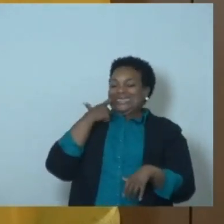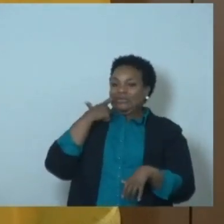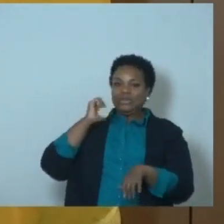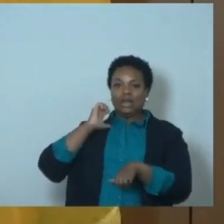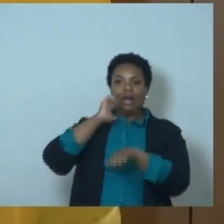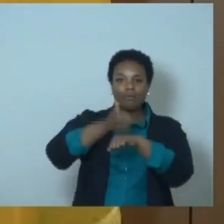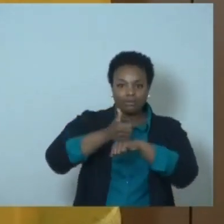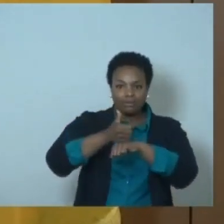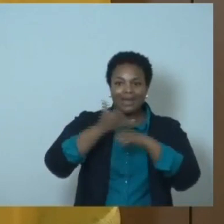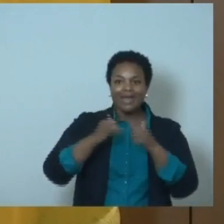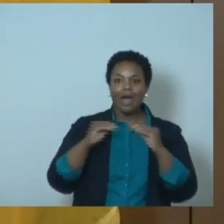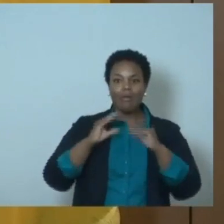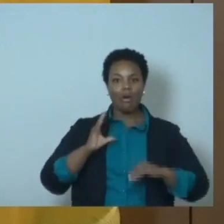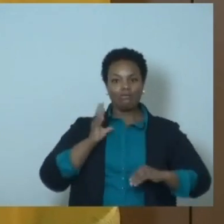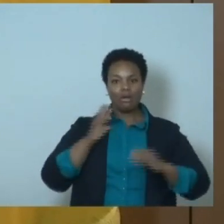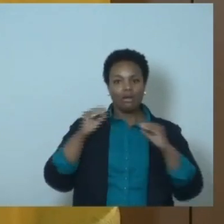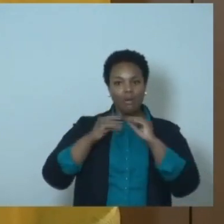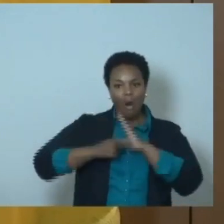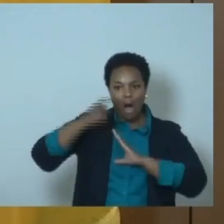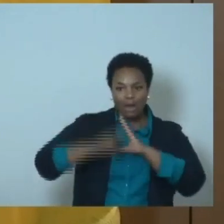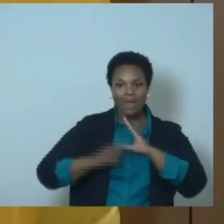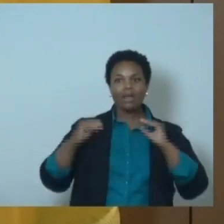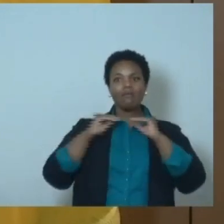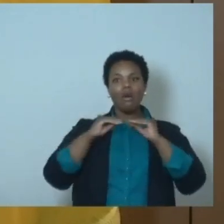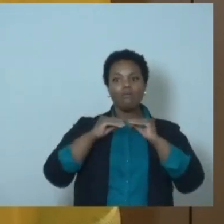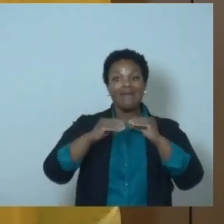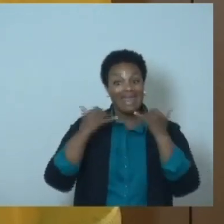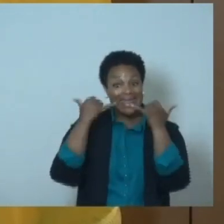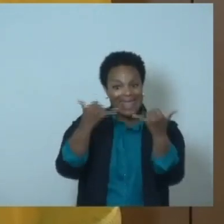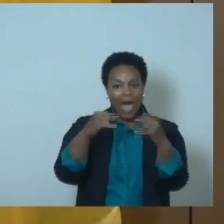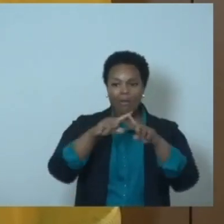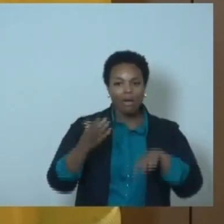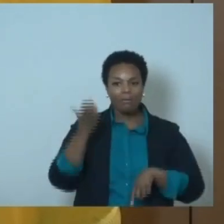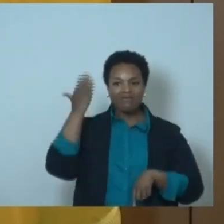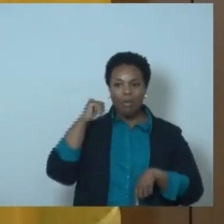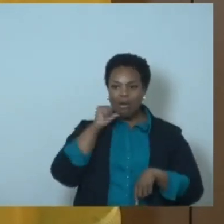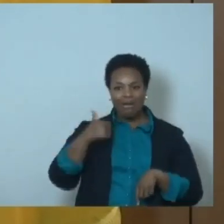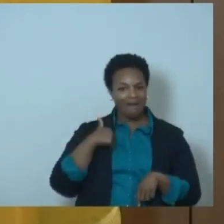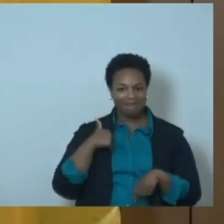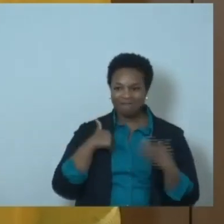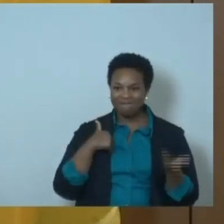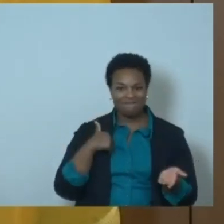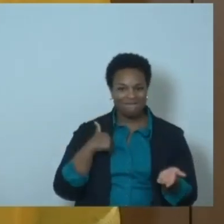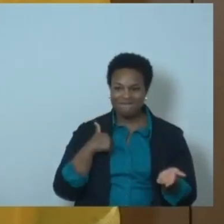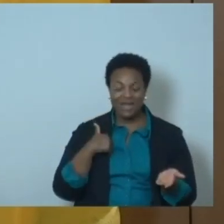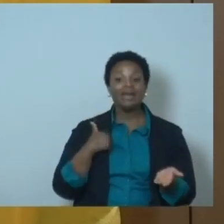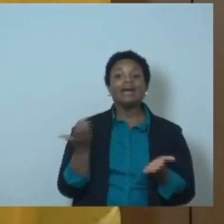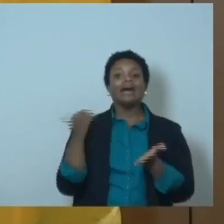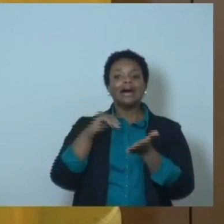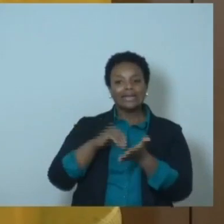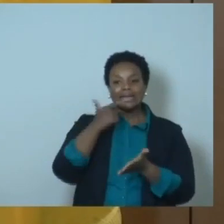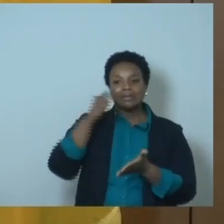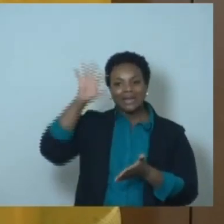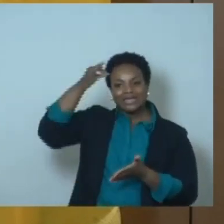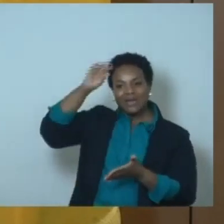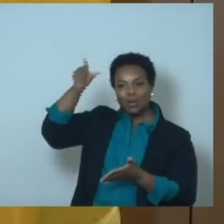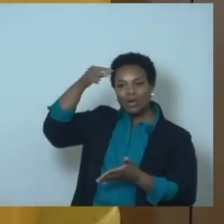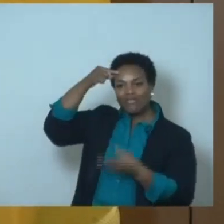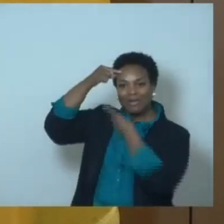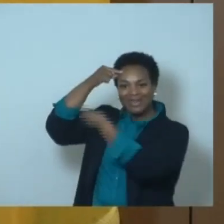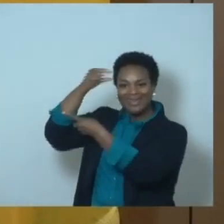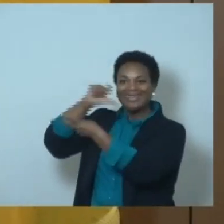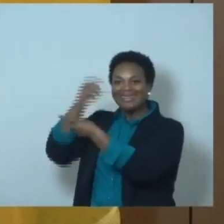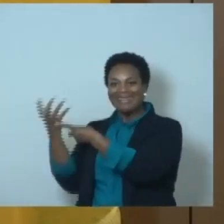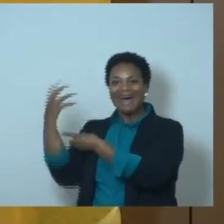weren't, the federal government didn't participate in a national strategy for a pandemic, which is why we are